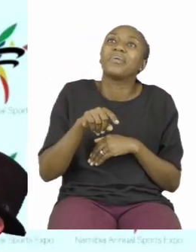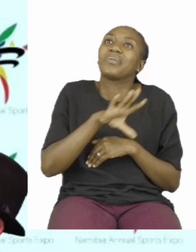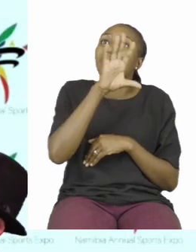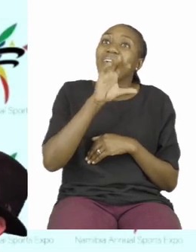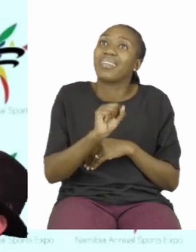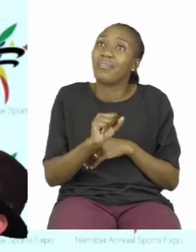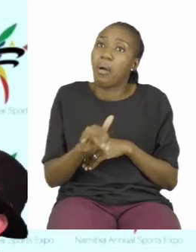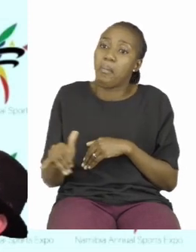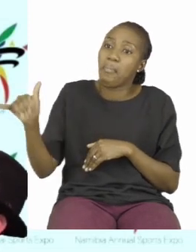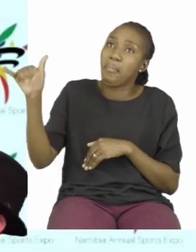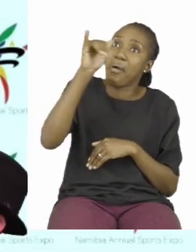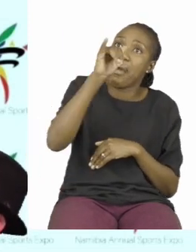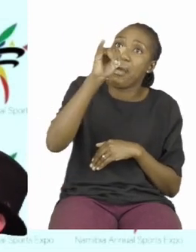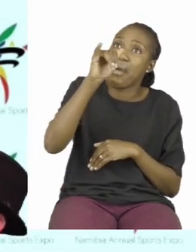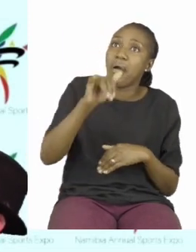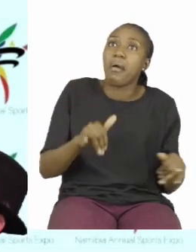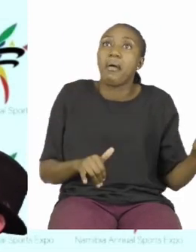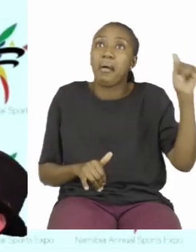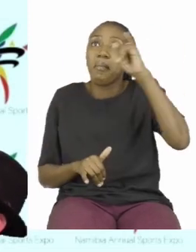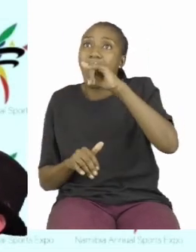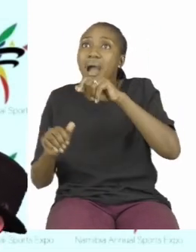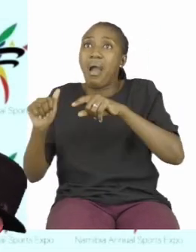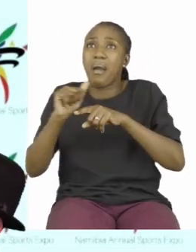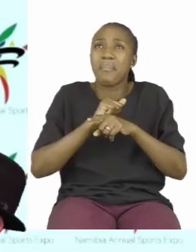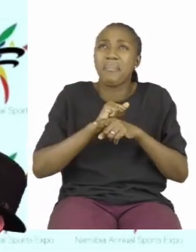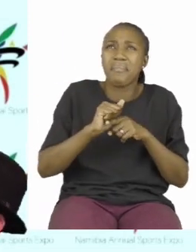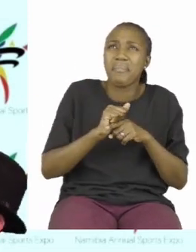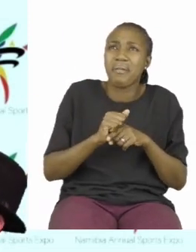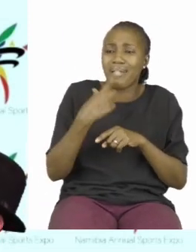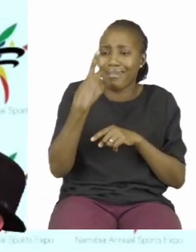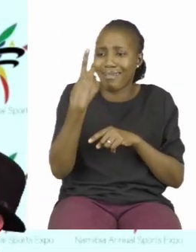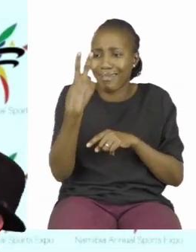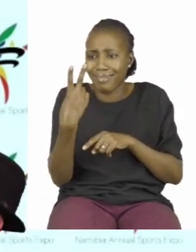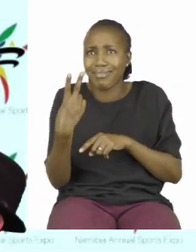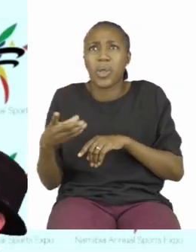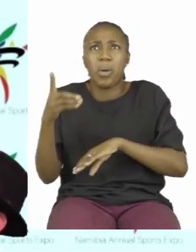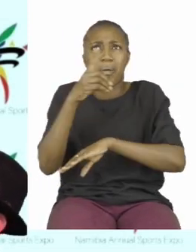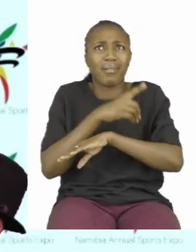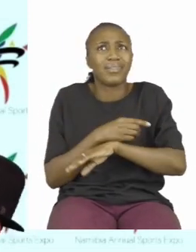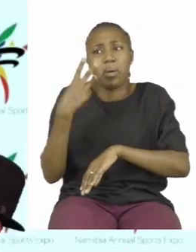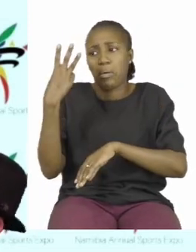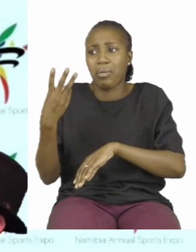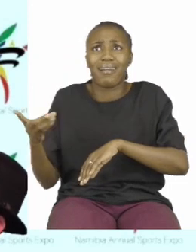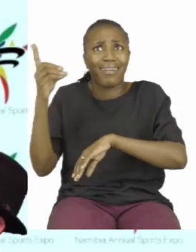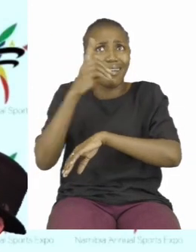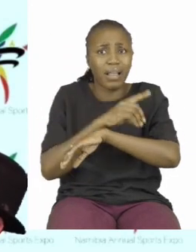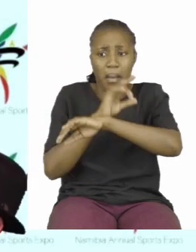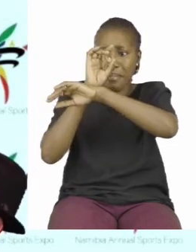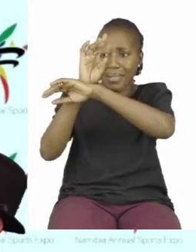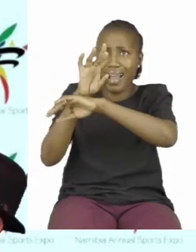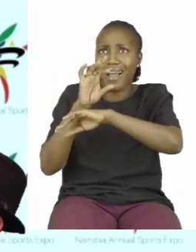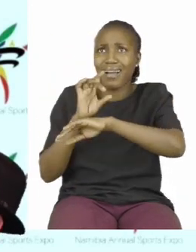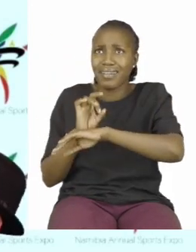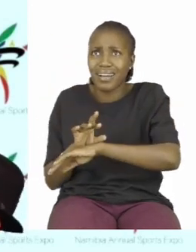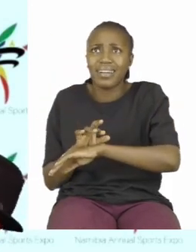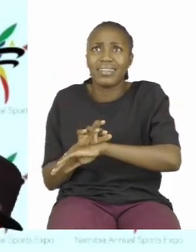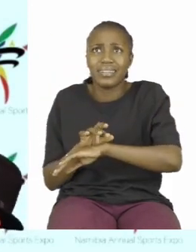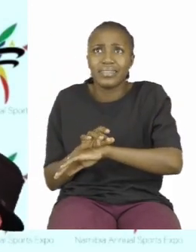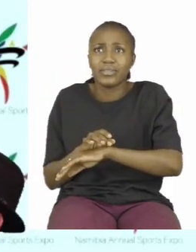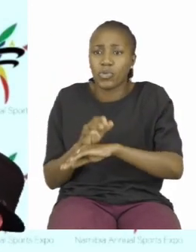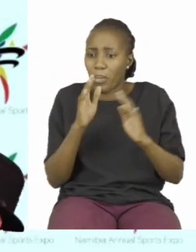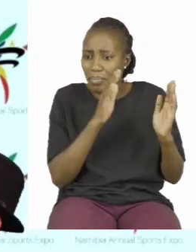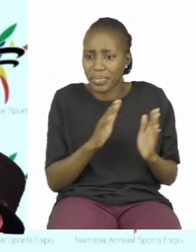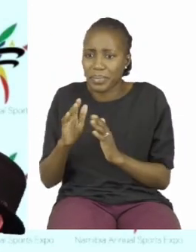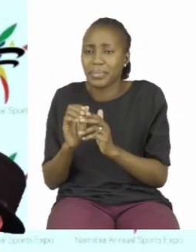fly people in, spend 2-3 days with expert advice. Yes. To get the athletes